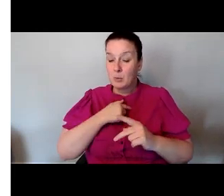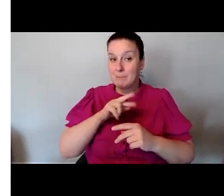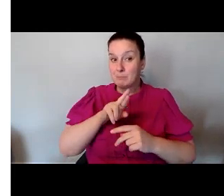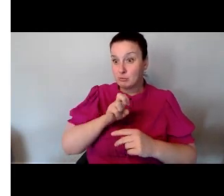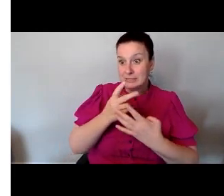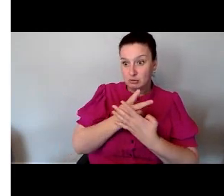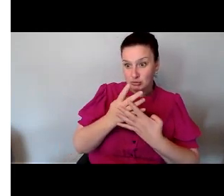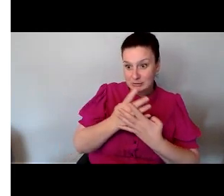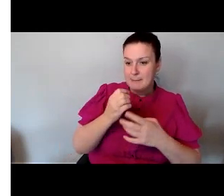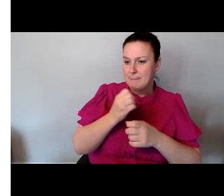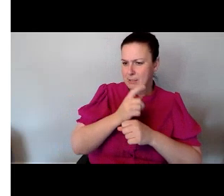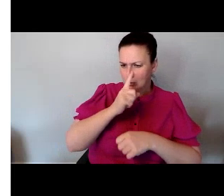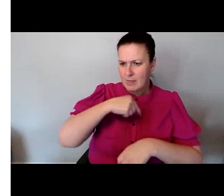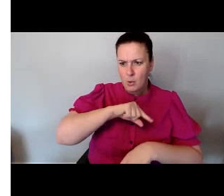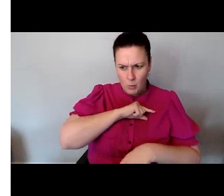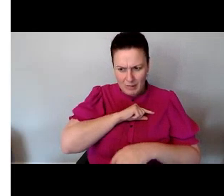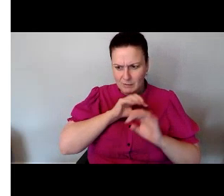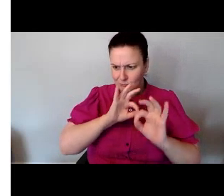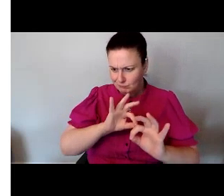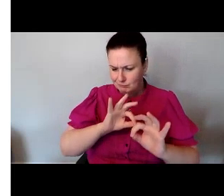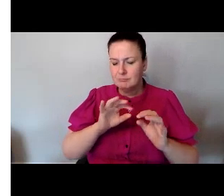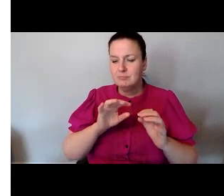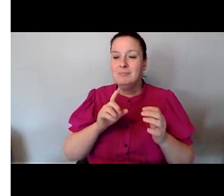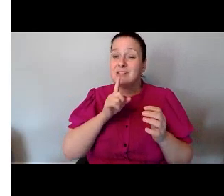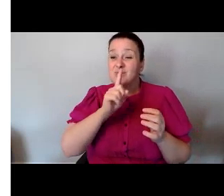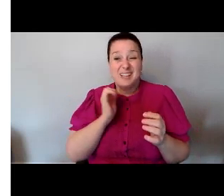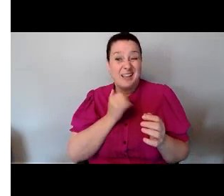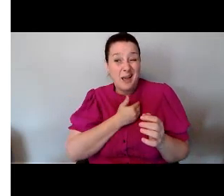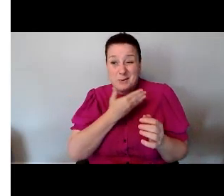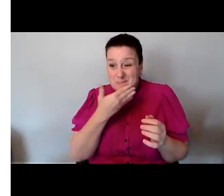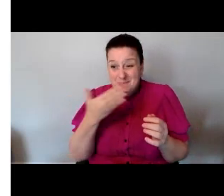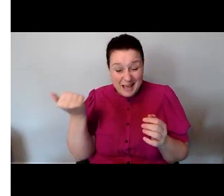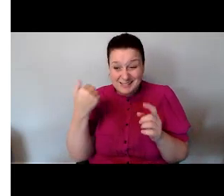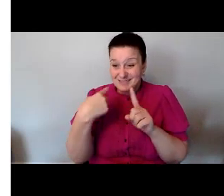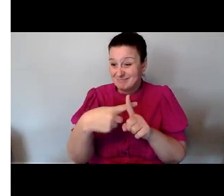they're qualified. That's really our best asset there.